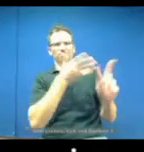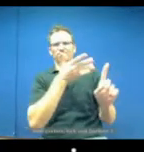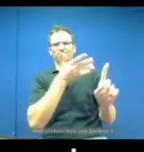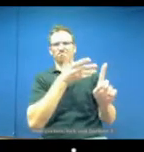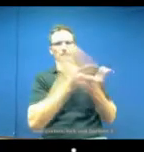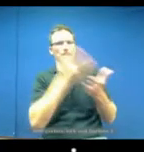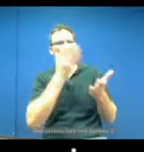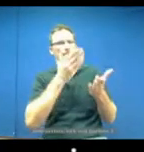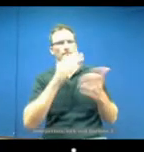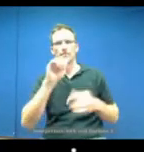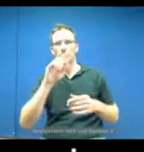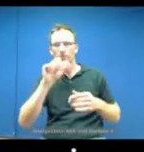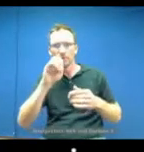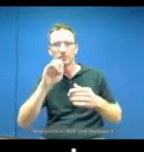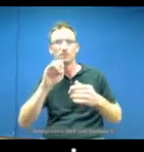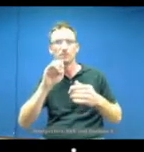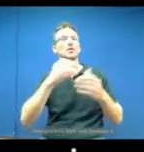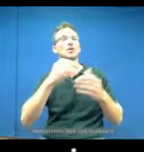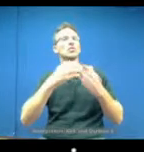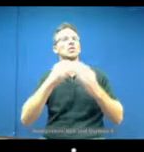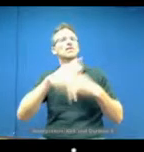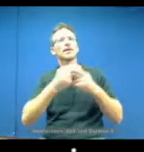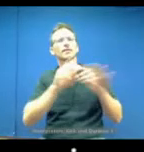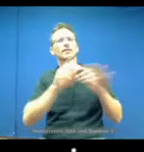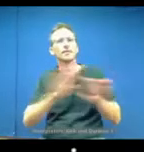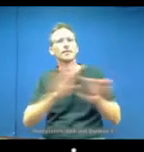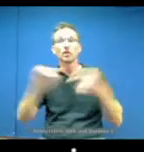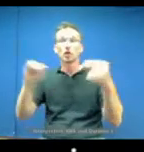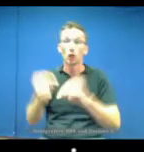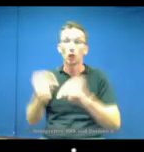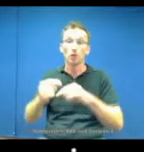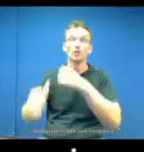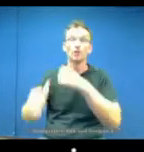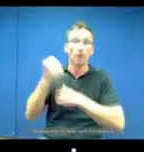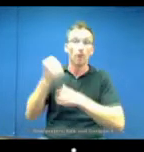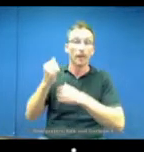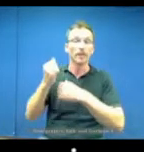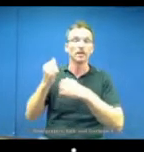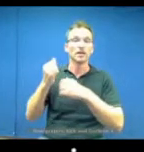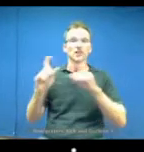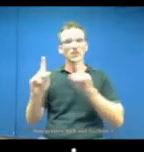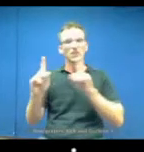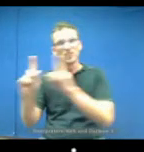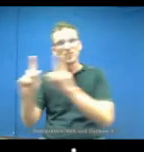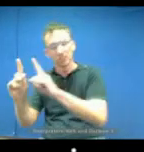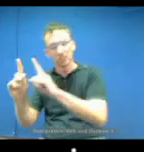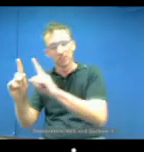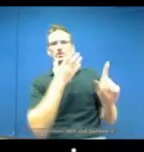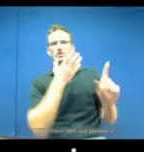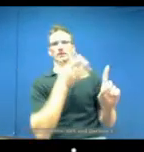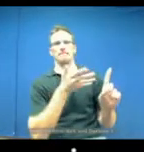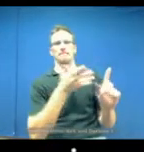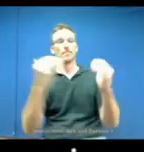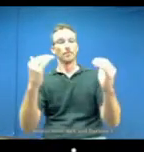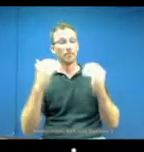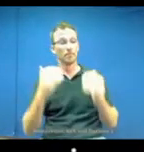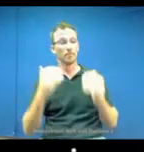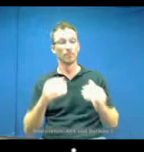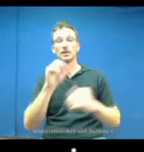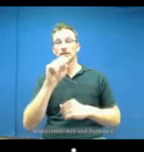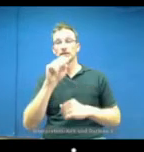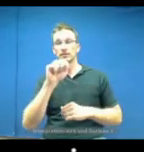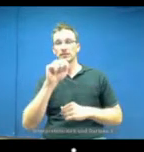Stop whatever hurting or threatening the person's doing. The stay away provision can include staying away from the